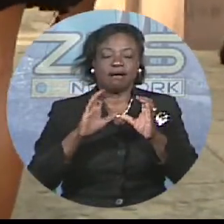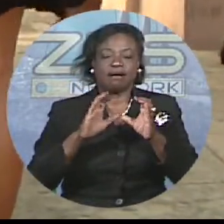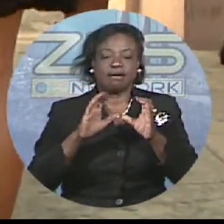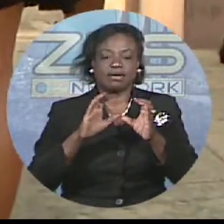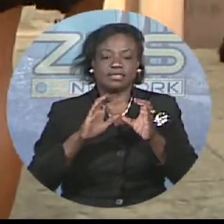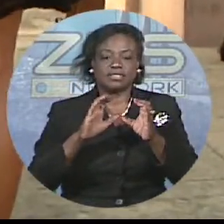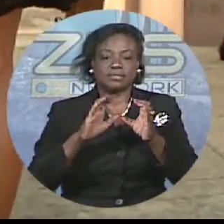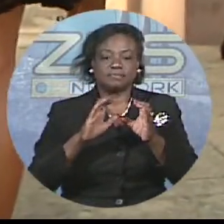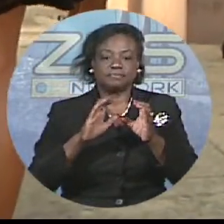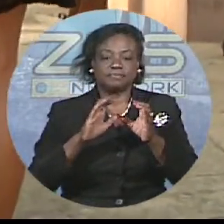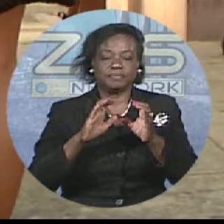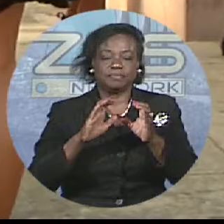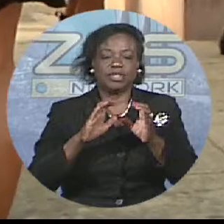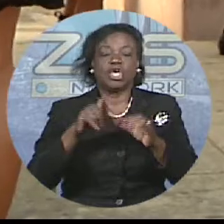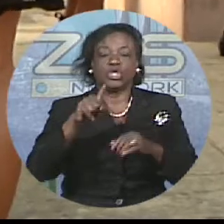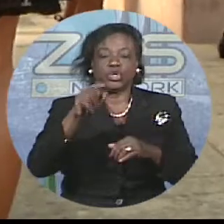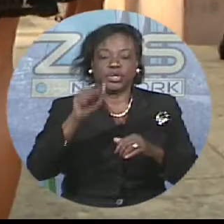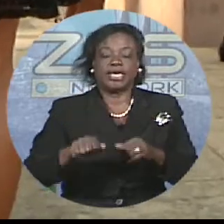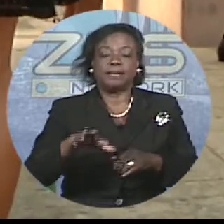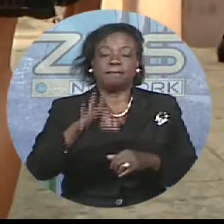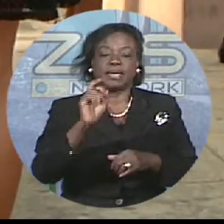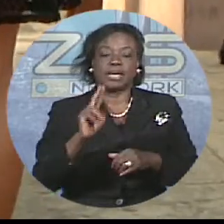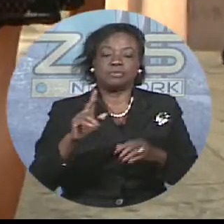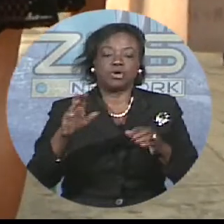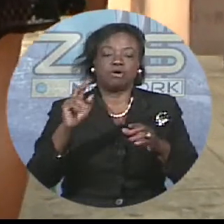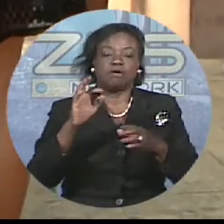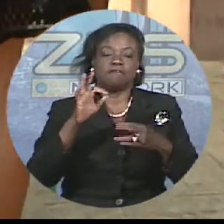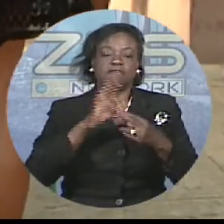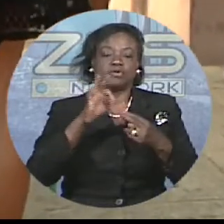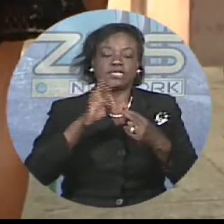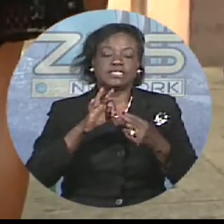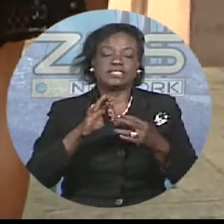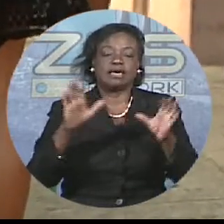The parliamentary commissioner says you can pick up your voters' card